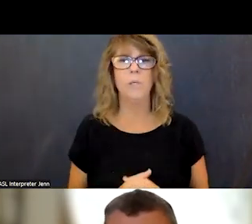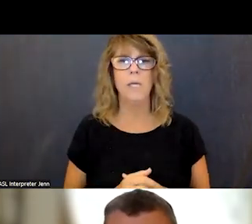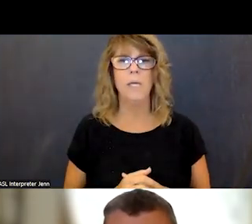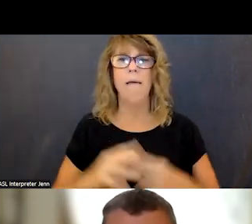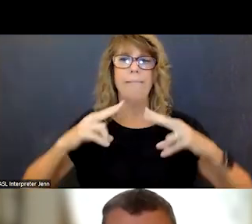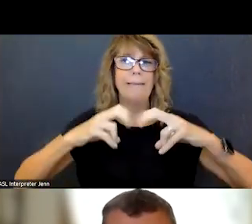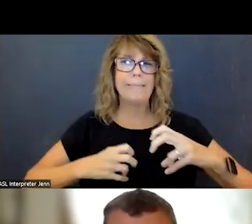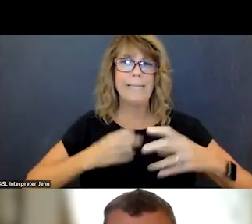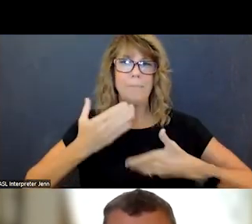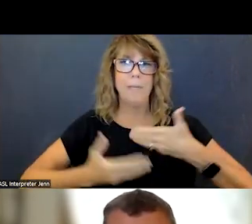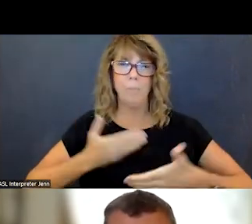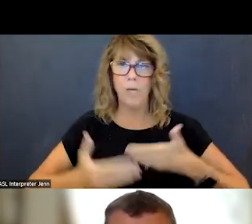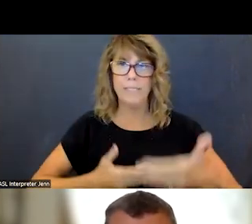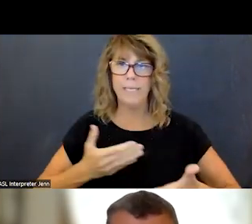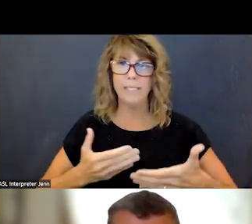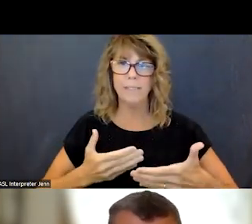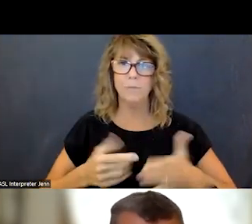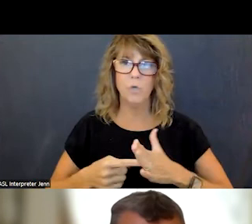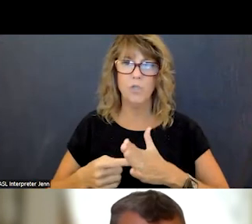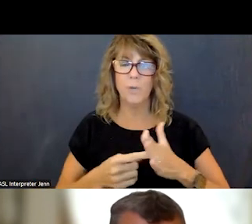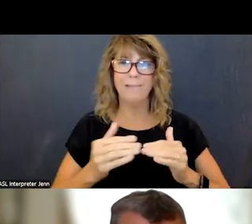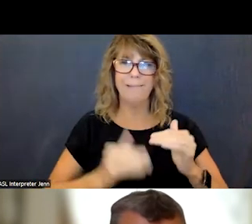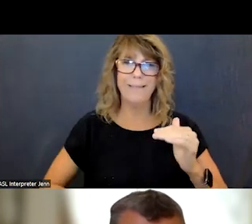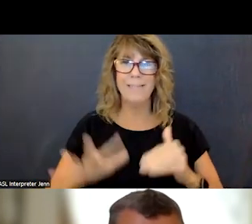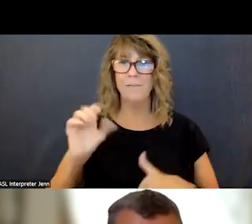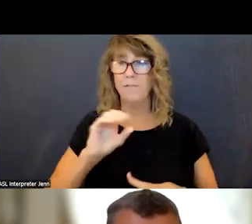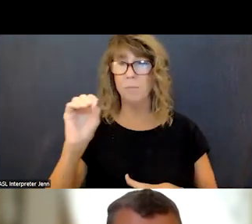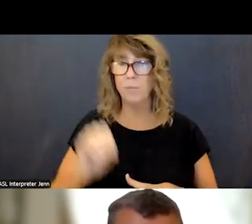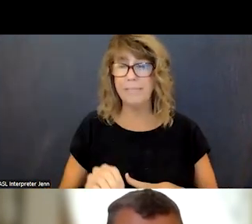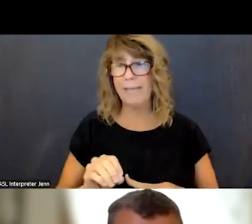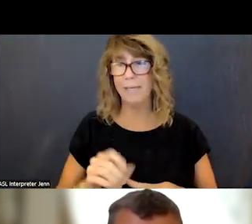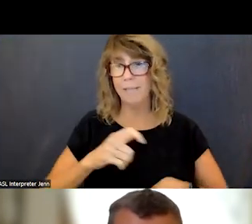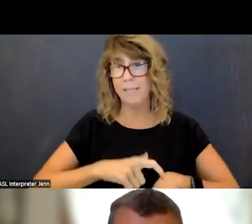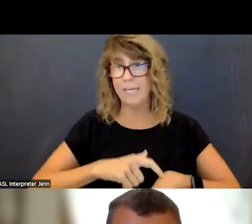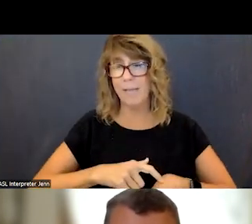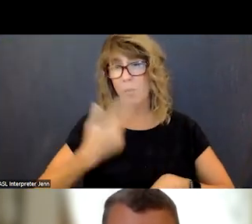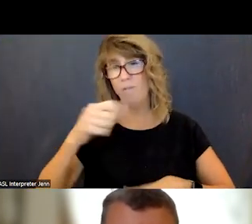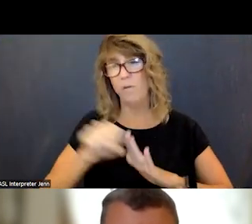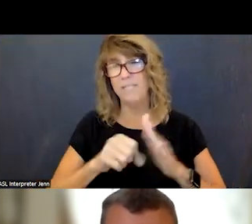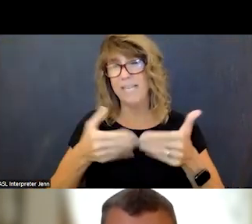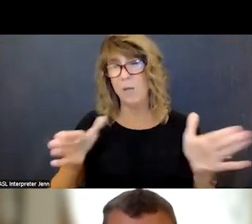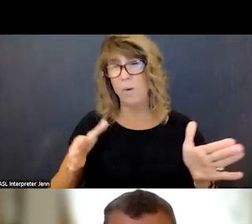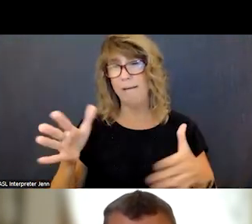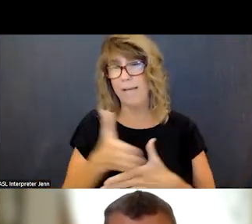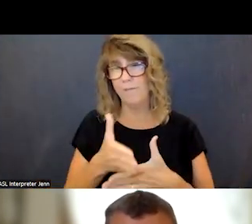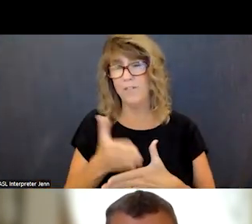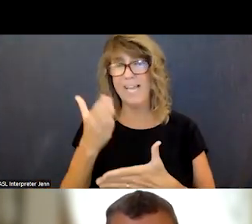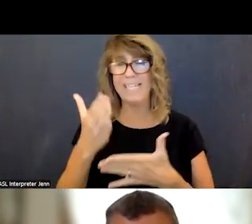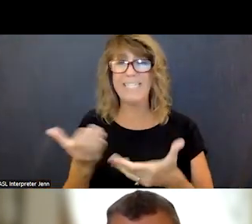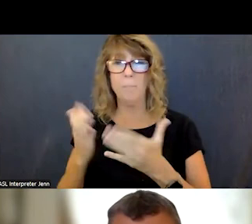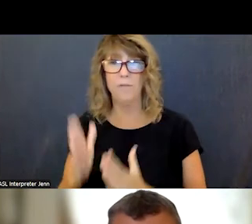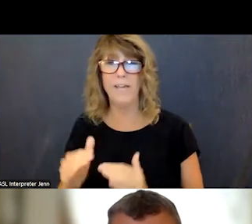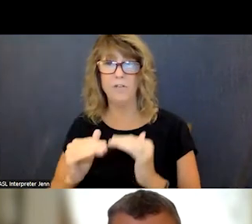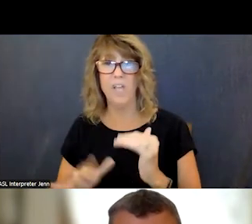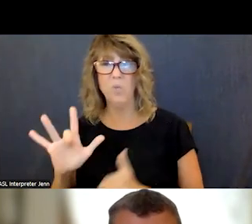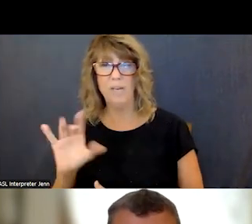assessment process was showing that less than 50% of the time for our statewide average, and some providers as low as 25% were